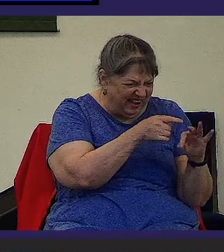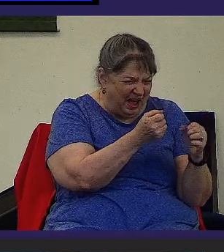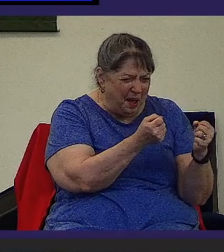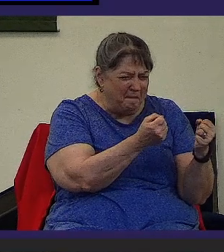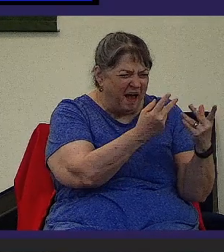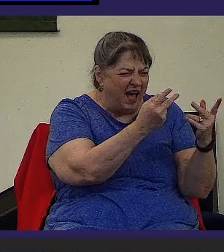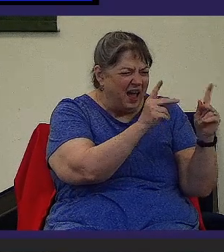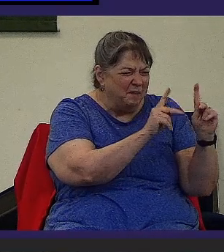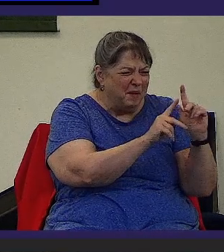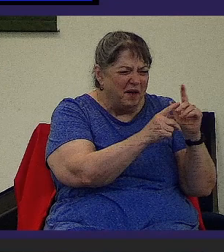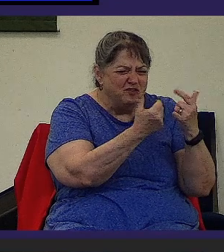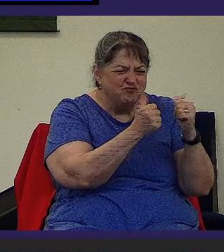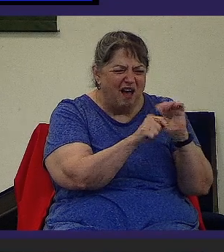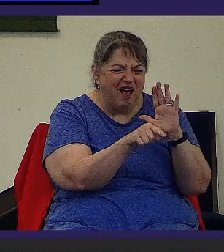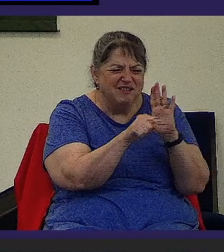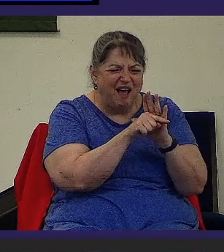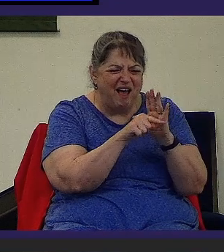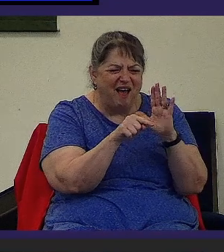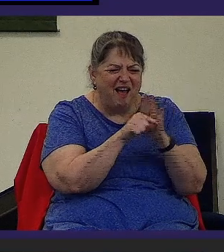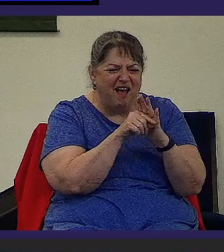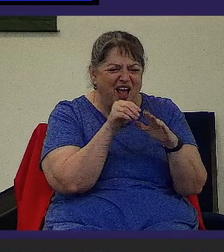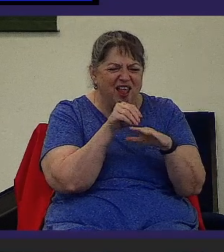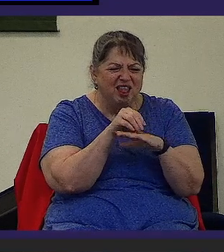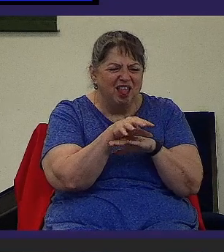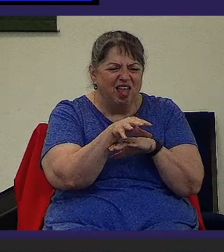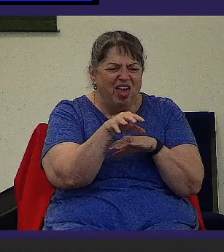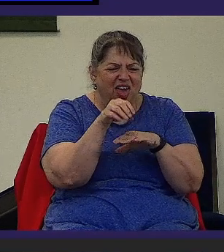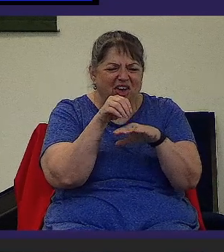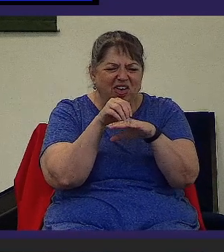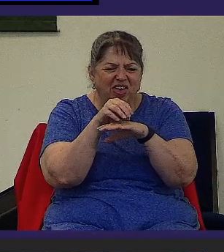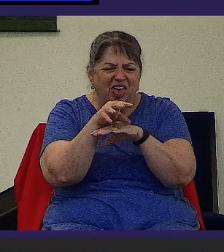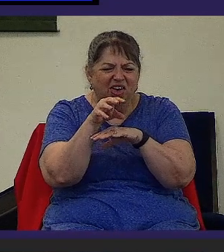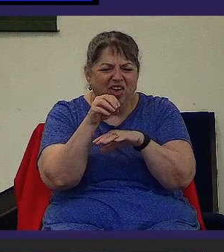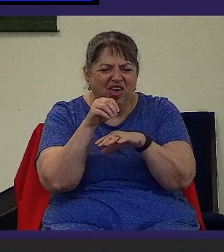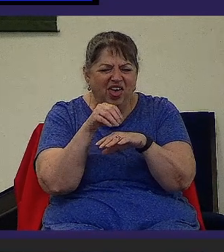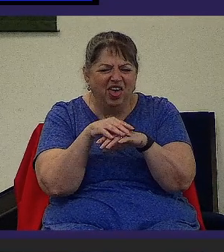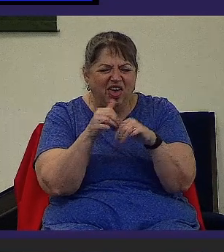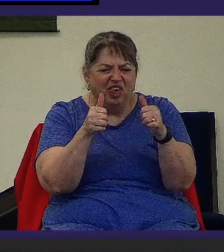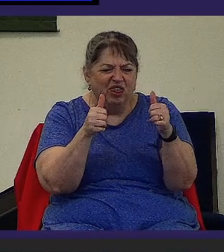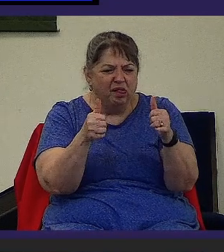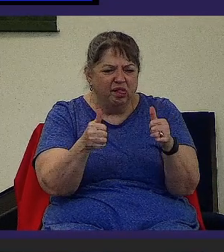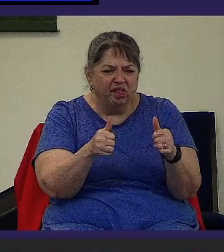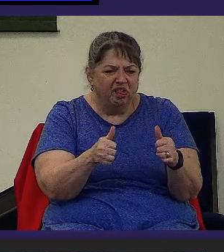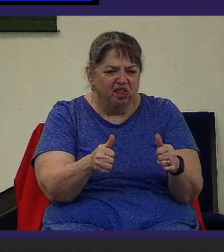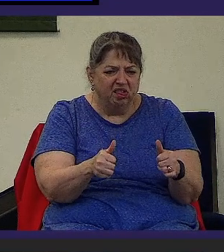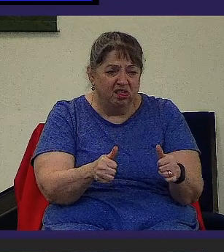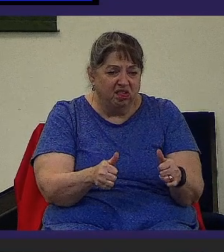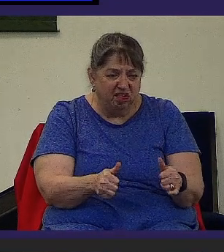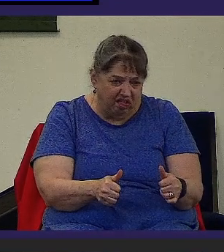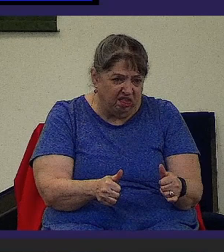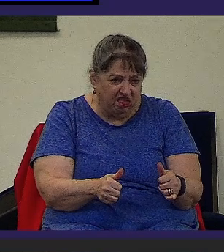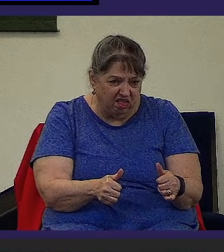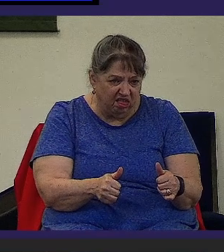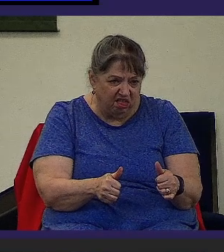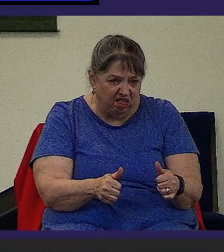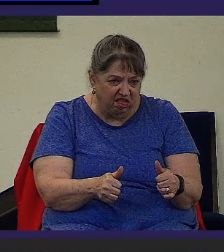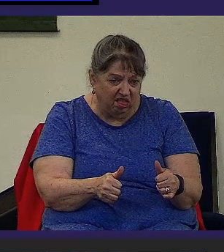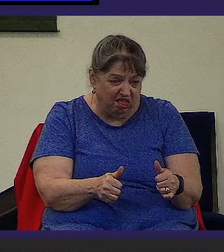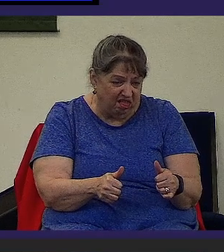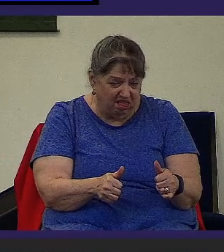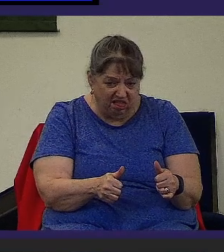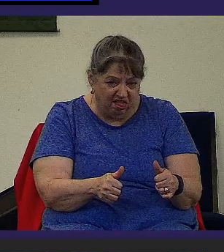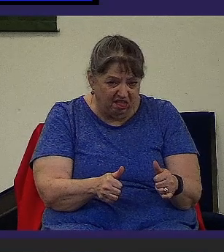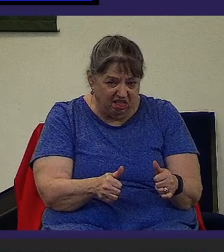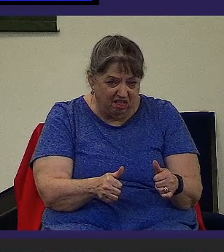everything they can to rob you of your vision your goal your dream your desire and they will not